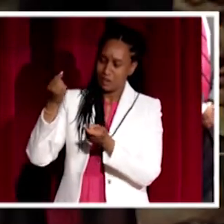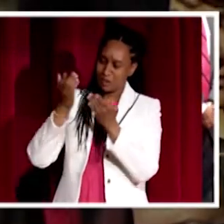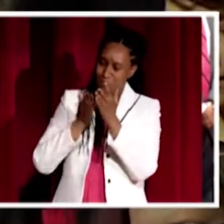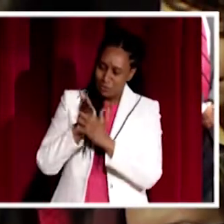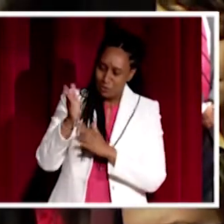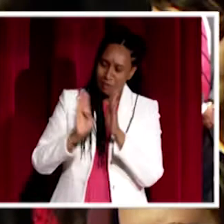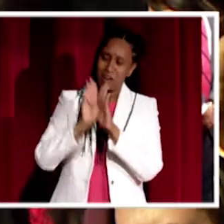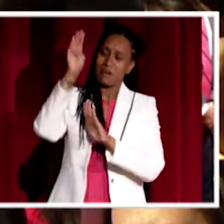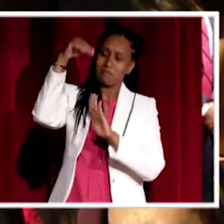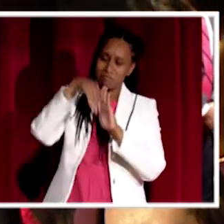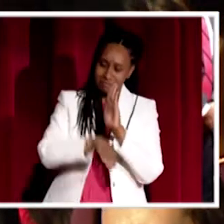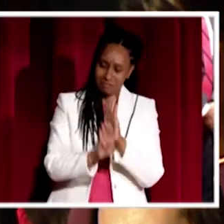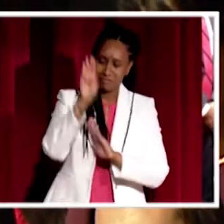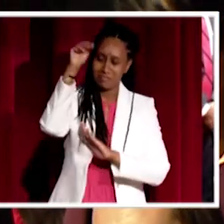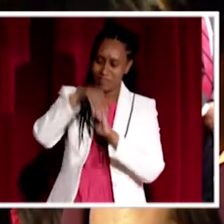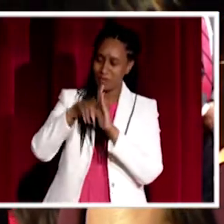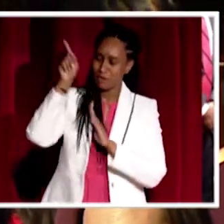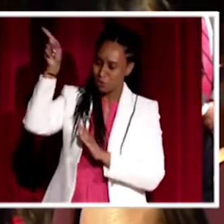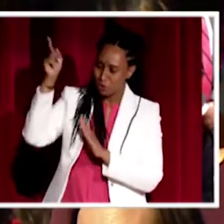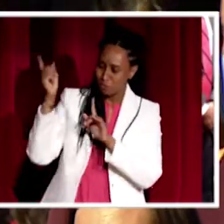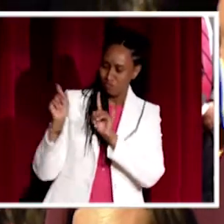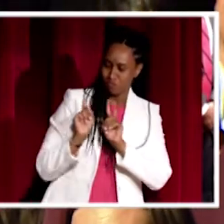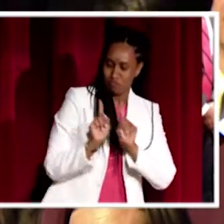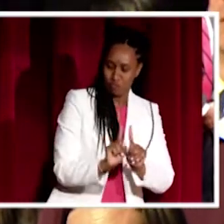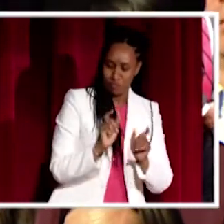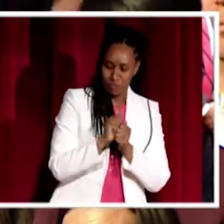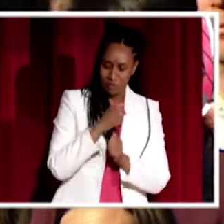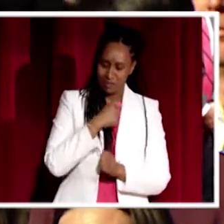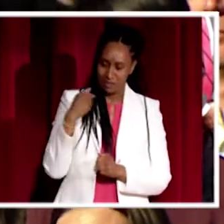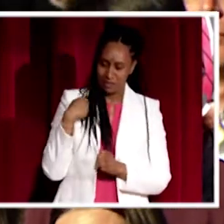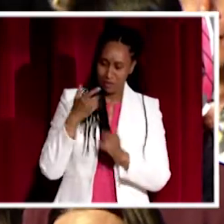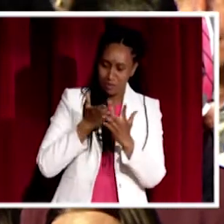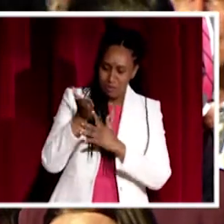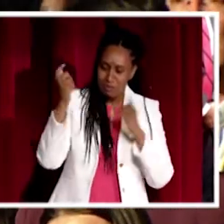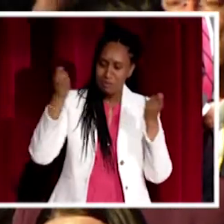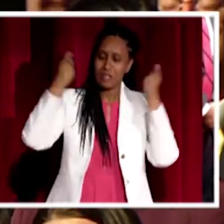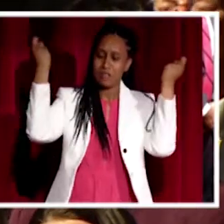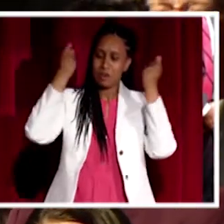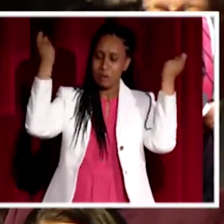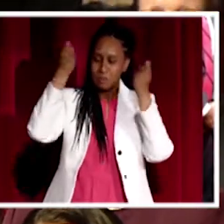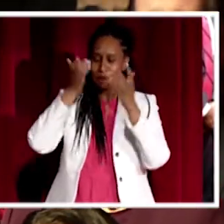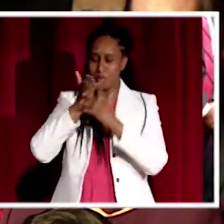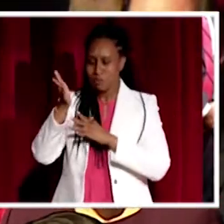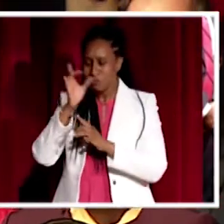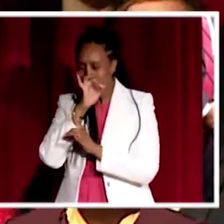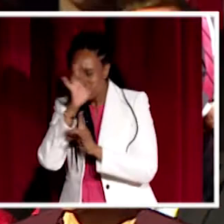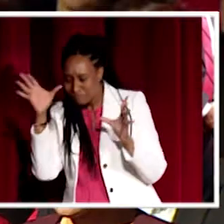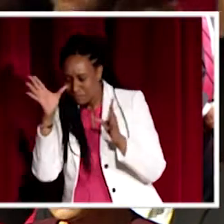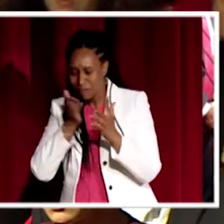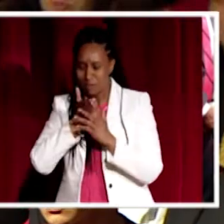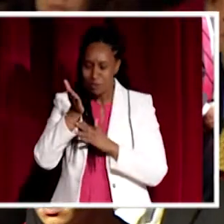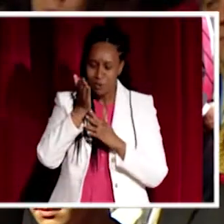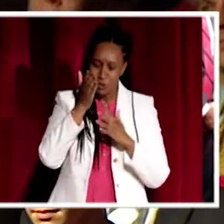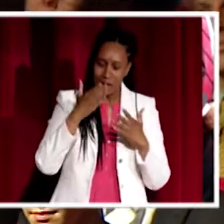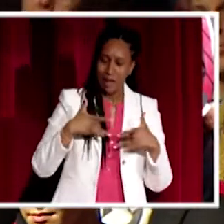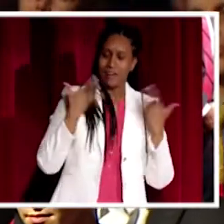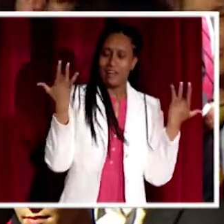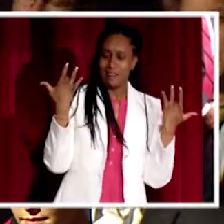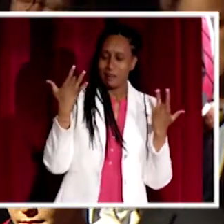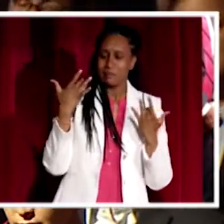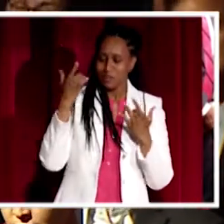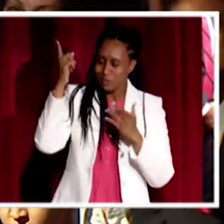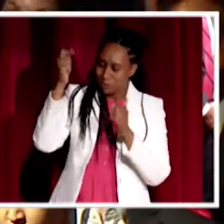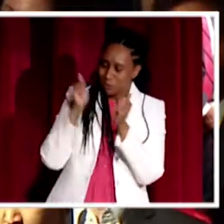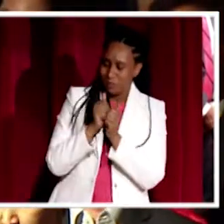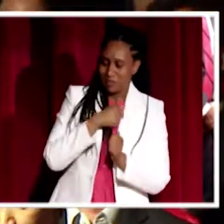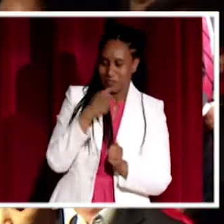and the downs, you have walked with us, God, through the celebrations, God, through the tragedies, God, though we know, God, that